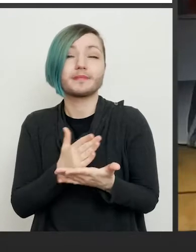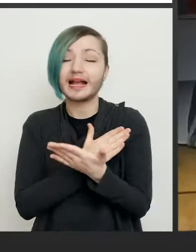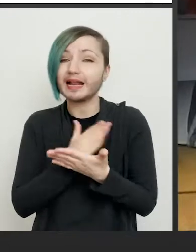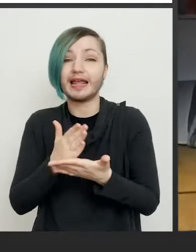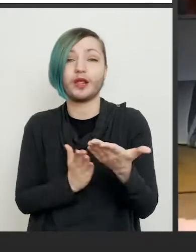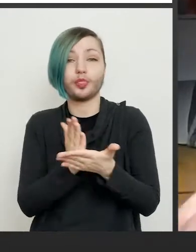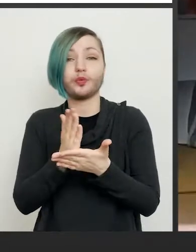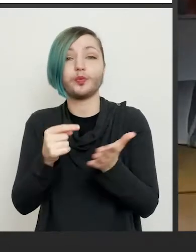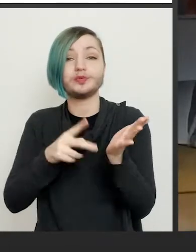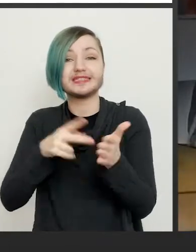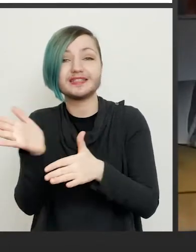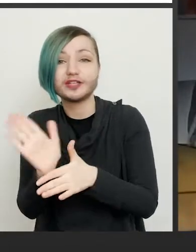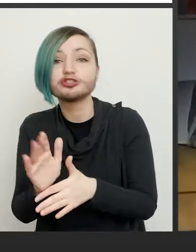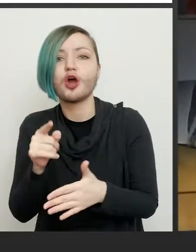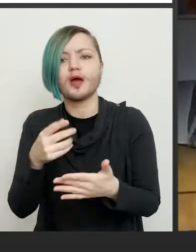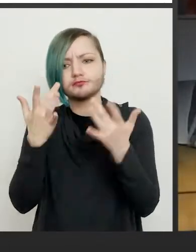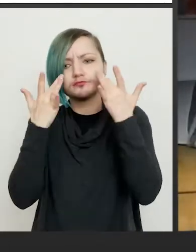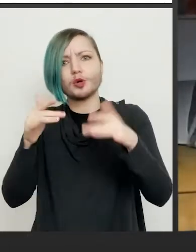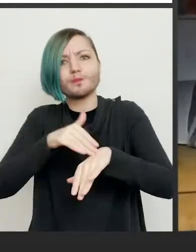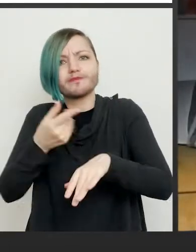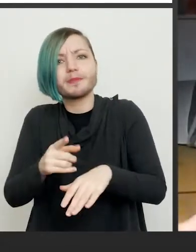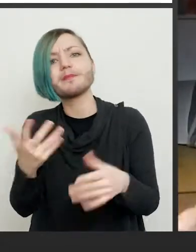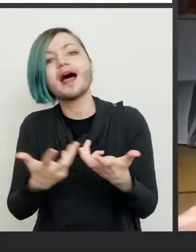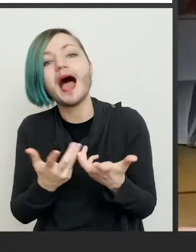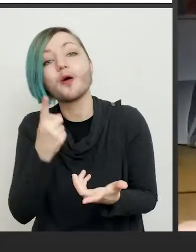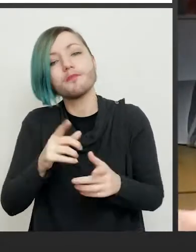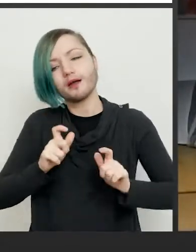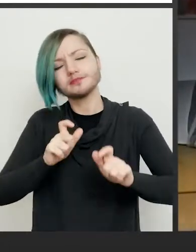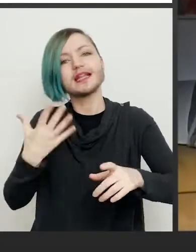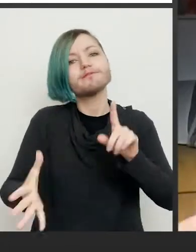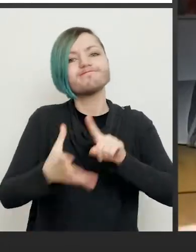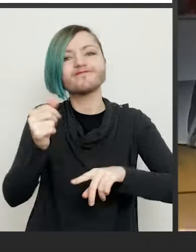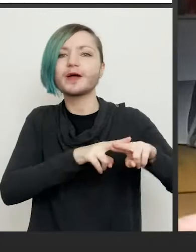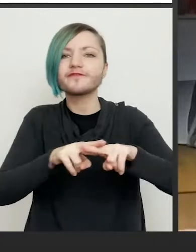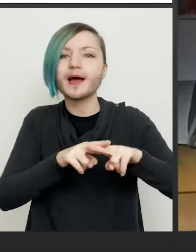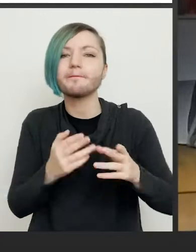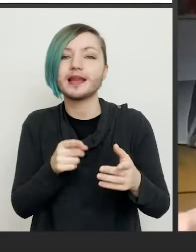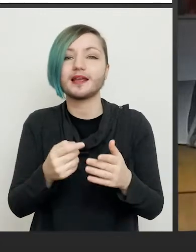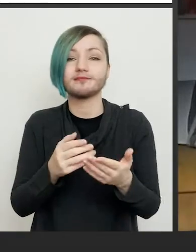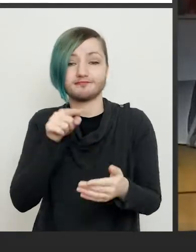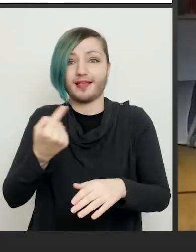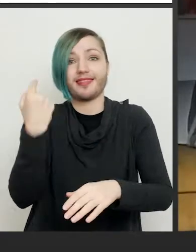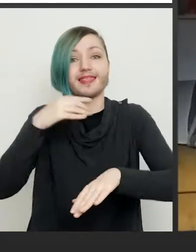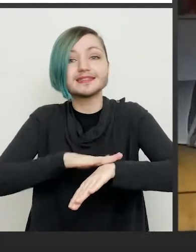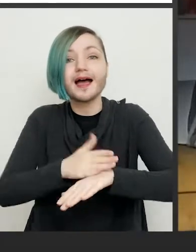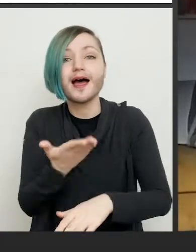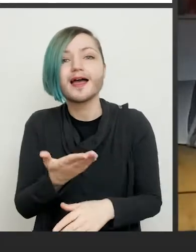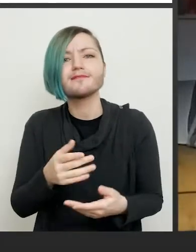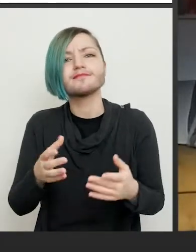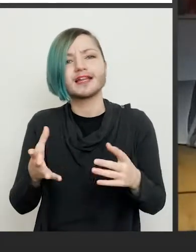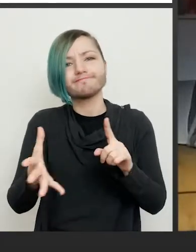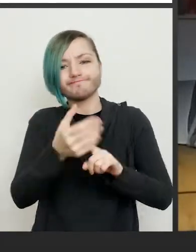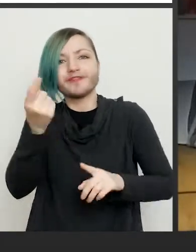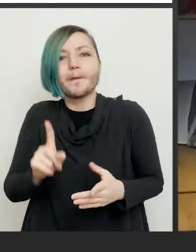that series, and how that can really affect people. But these people still found a family even in that time, and they found people who loved them